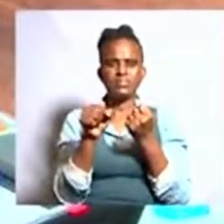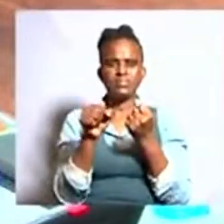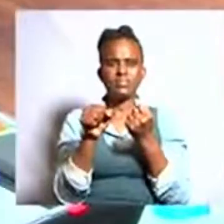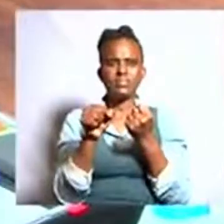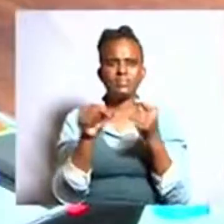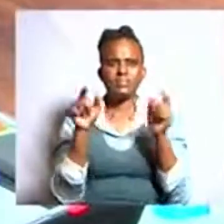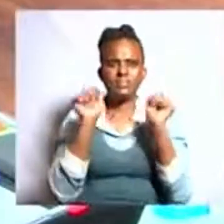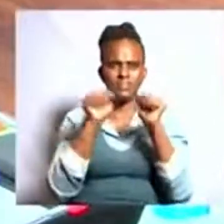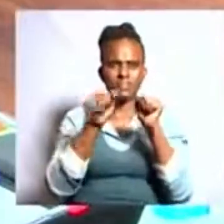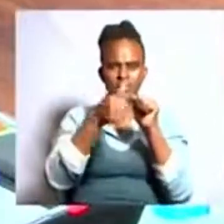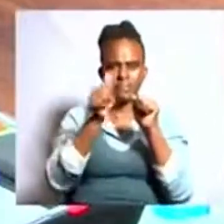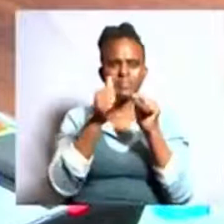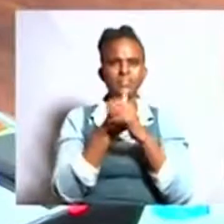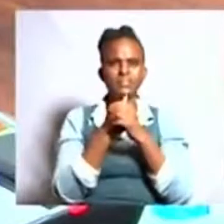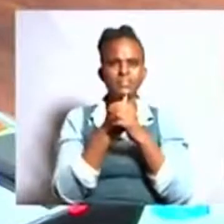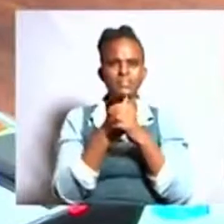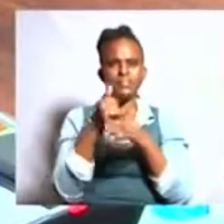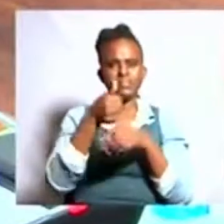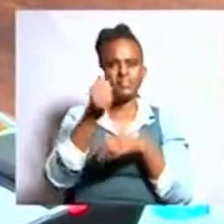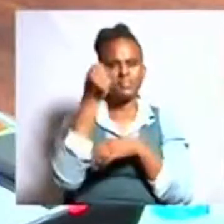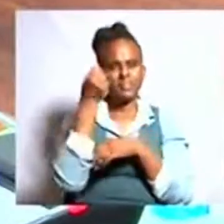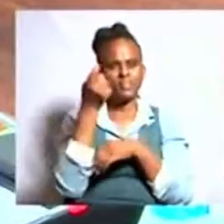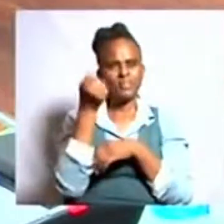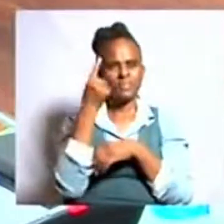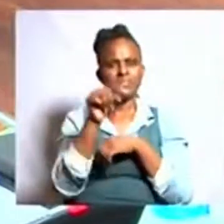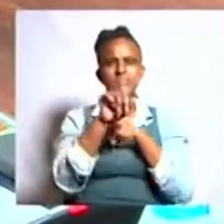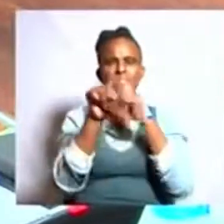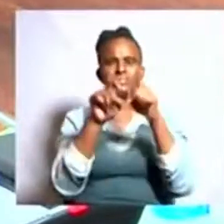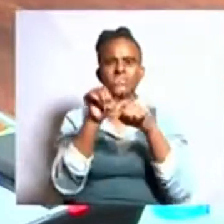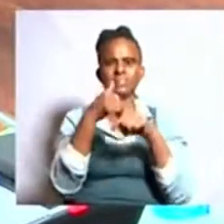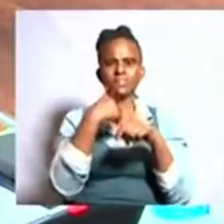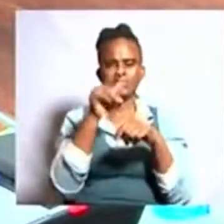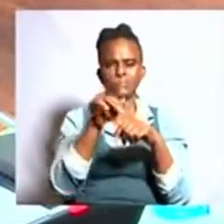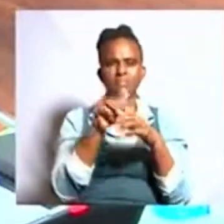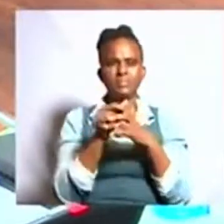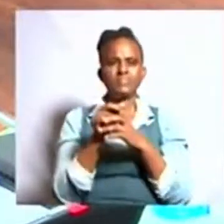Do you understand the question from Honorable Mkumbi?